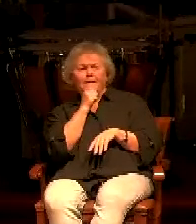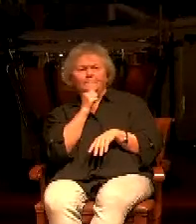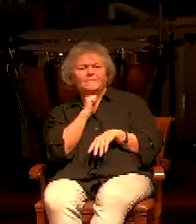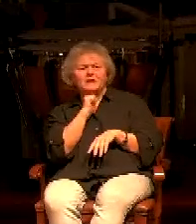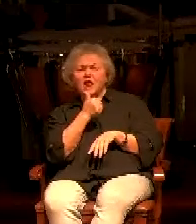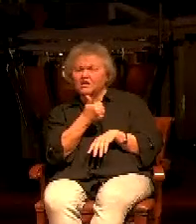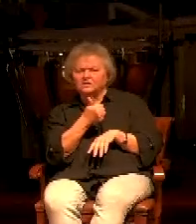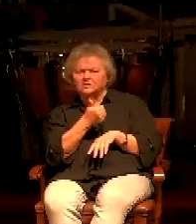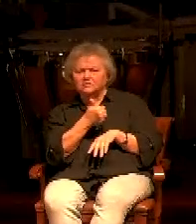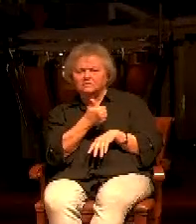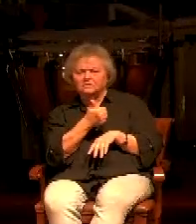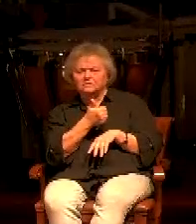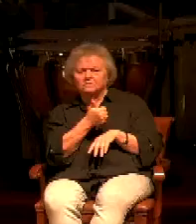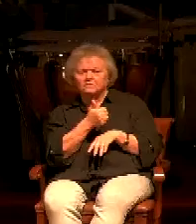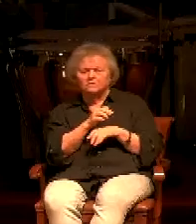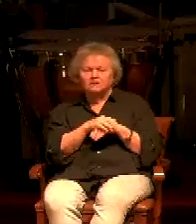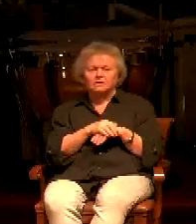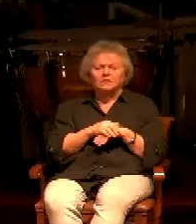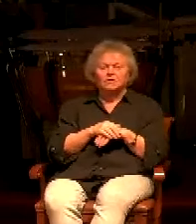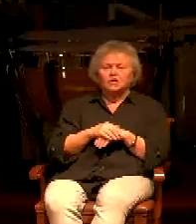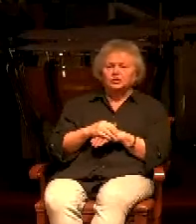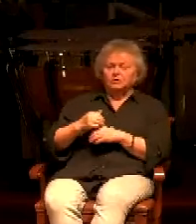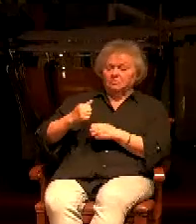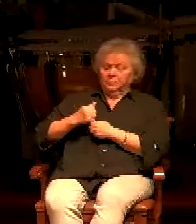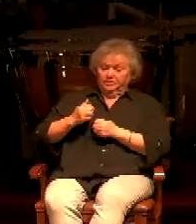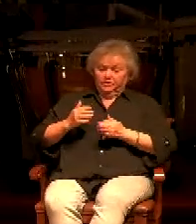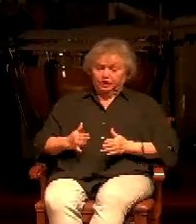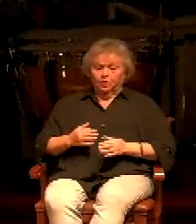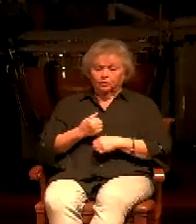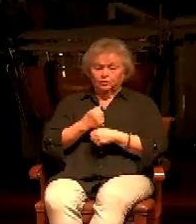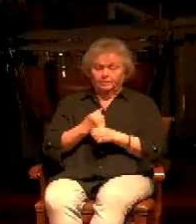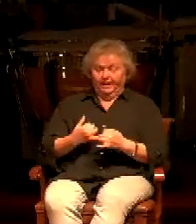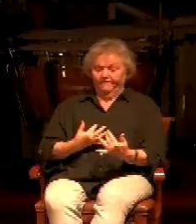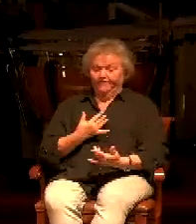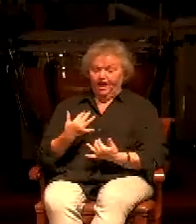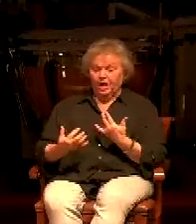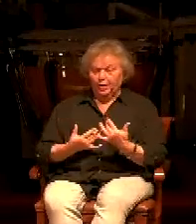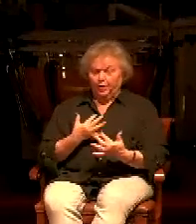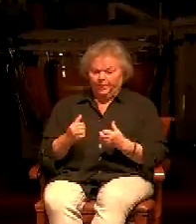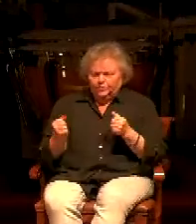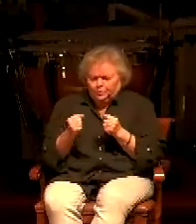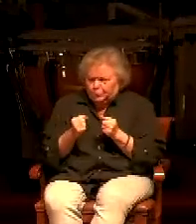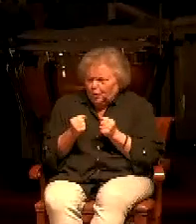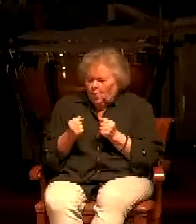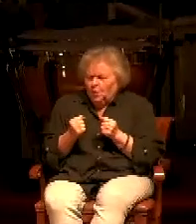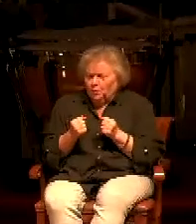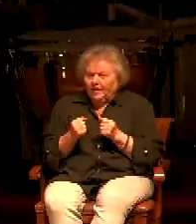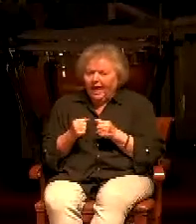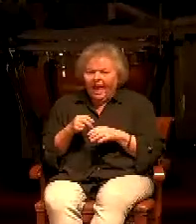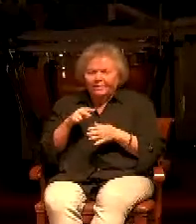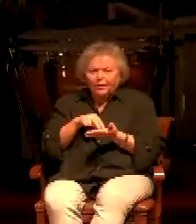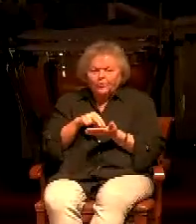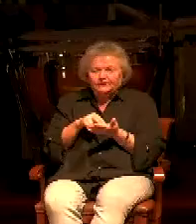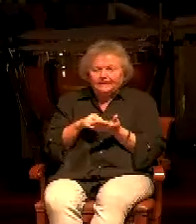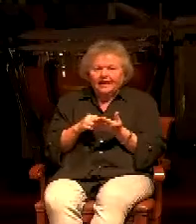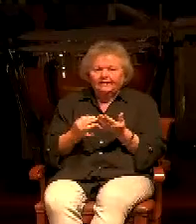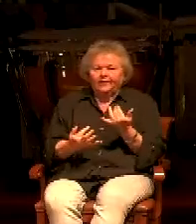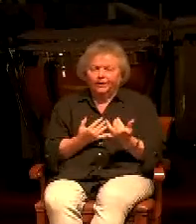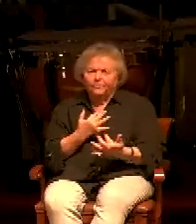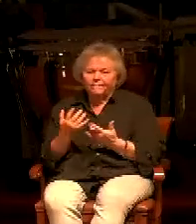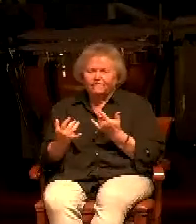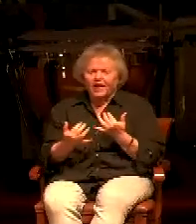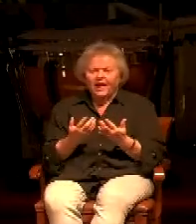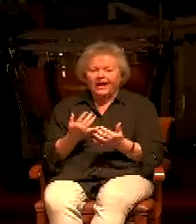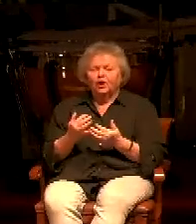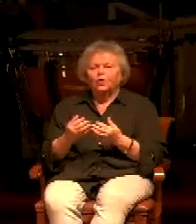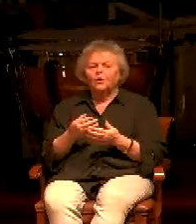now the servants and the officers made a charcoal fire because it was cold, and they were standing there warming themselves. And so Peter also was standing with